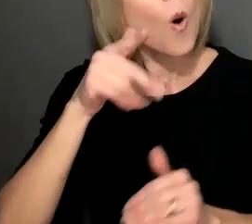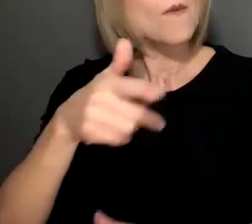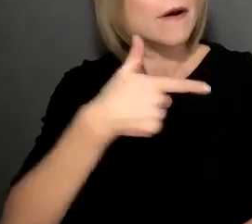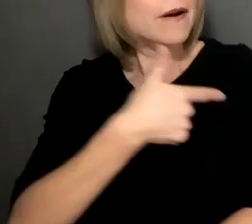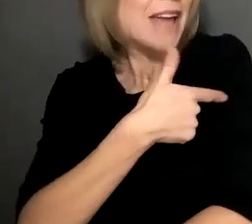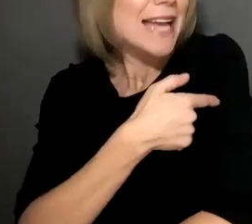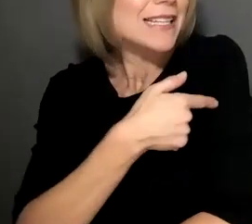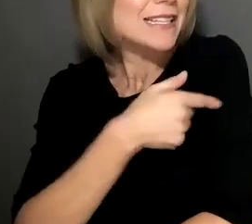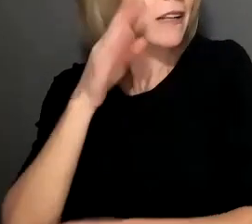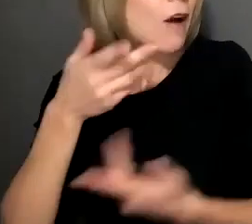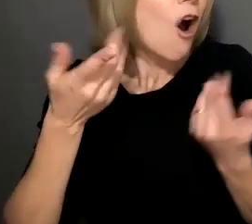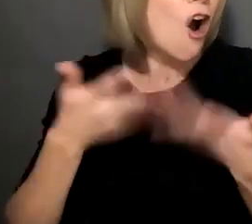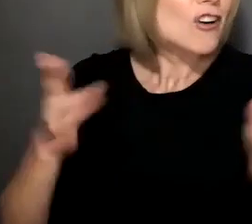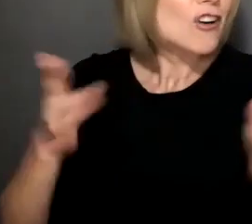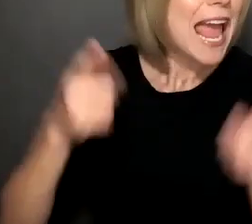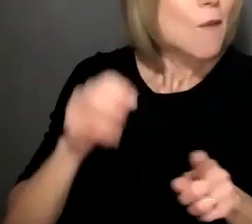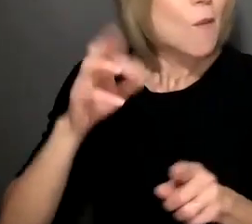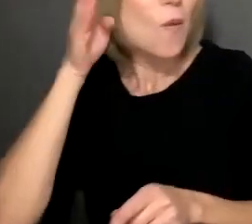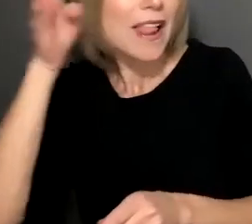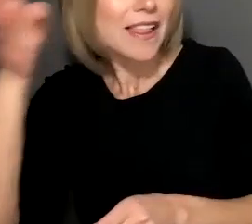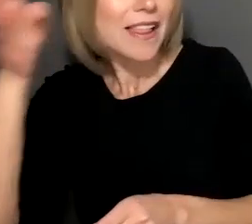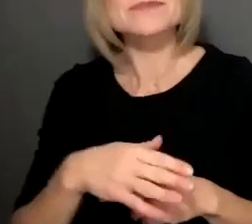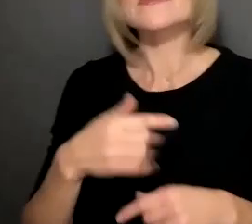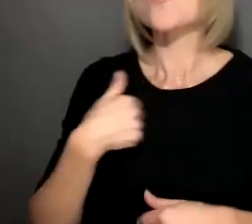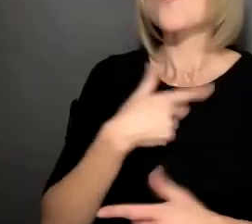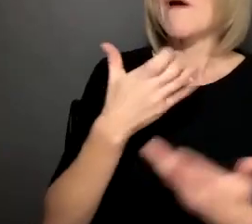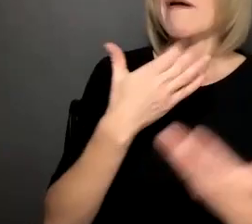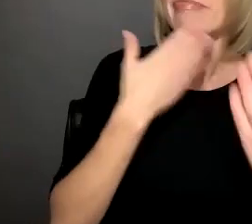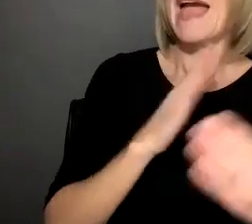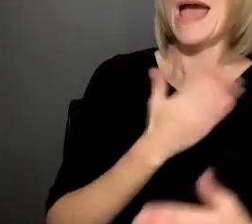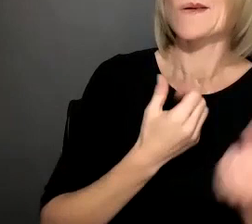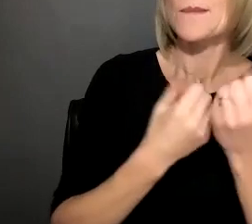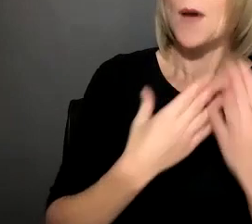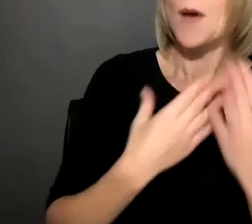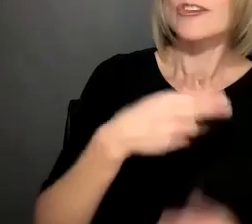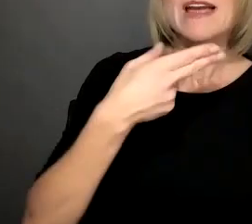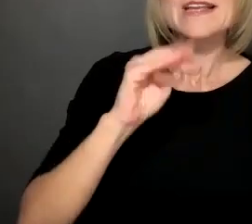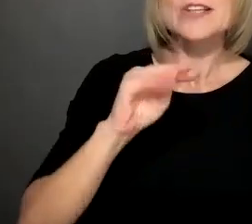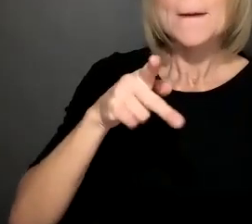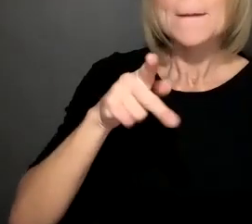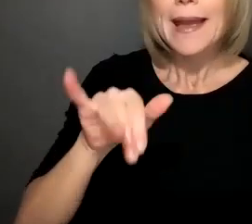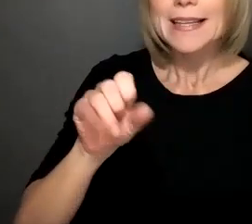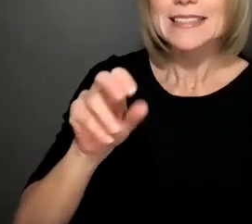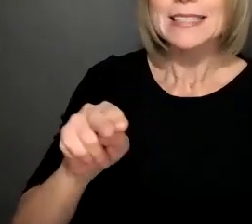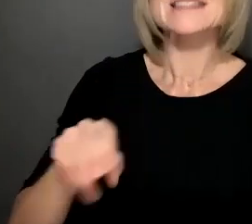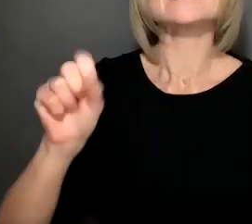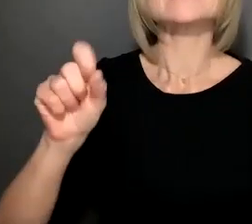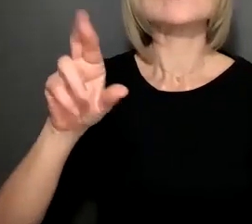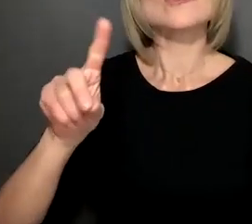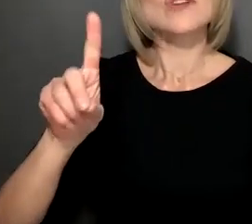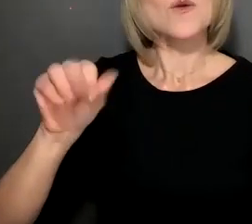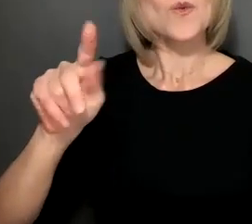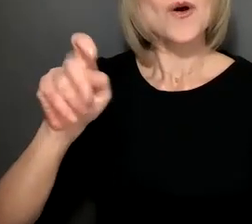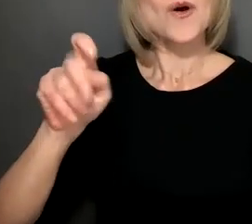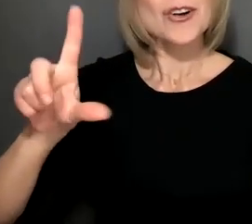our sponsors, H.M. Payson, Stroudwater Lodge, and Hub Furniture. And tonight, for the first time ever, we